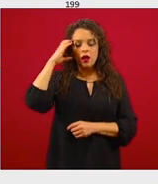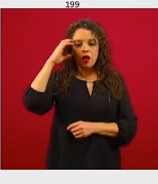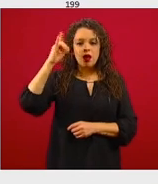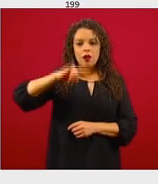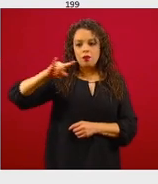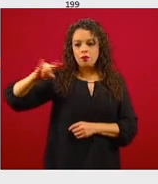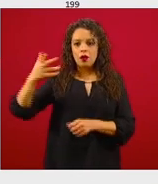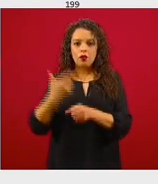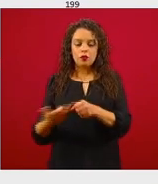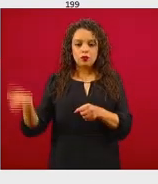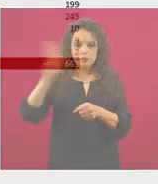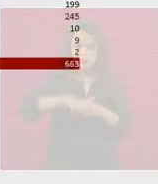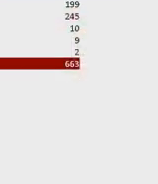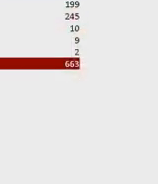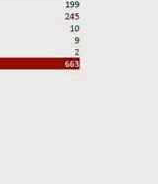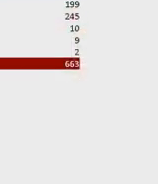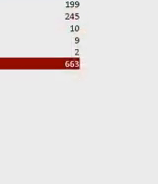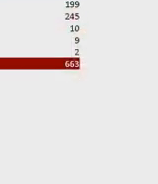scopes,